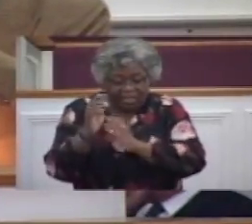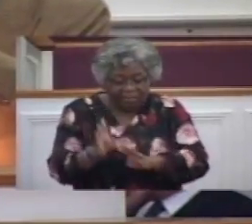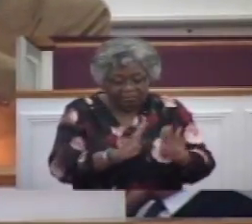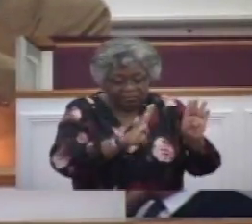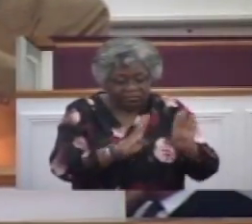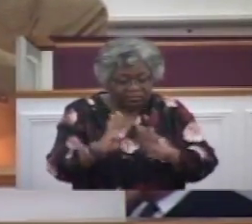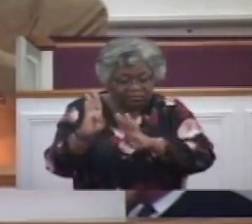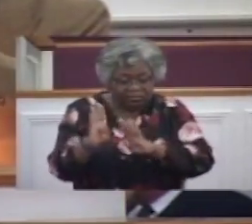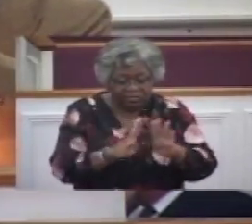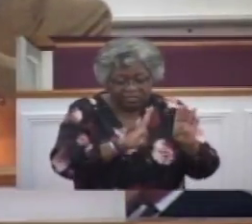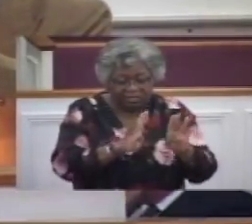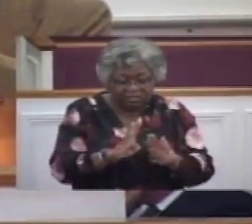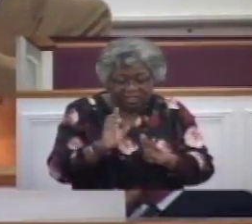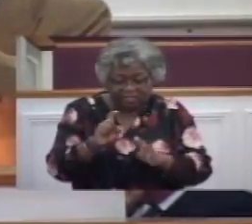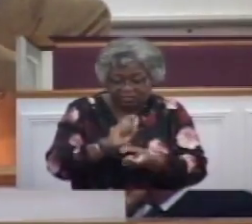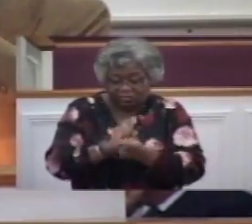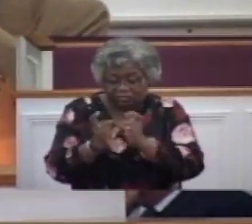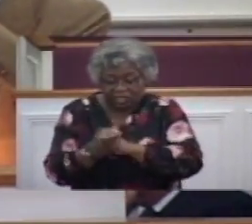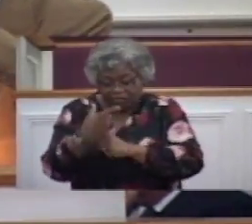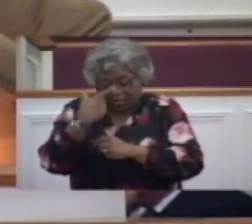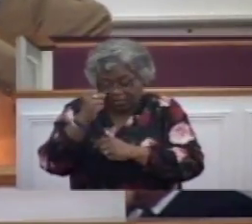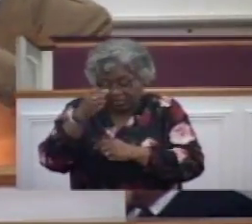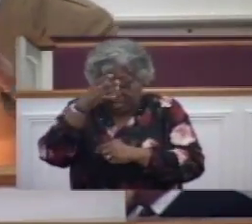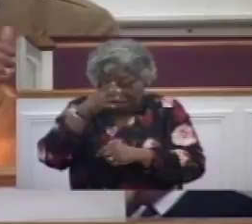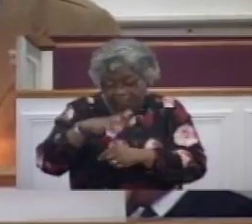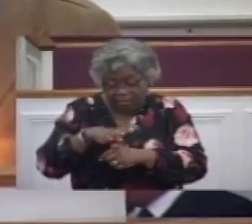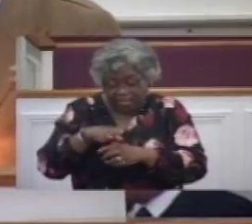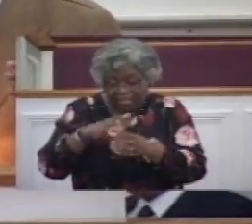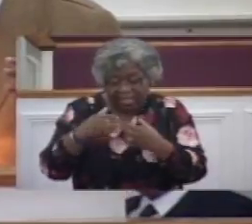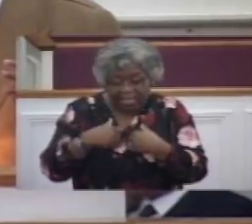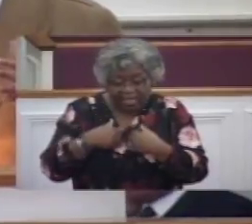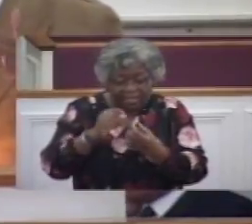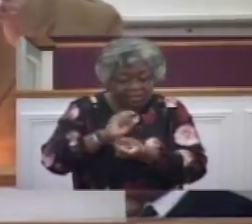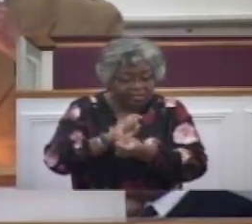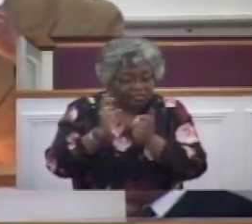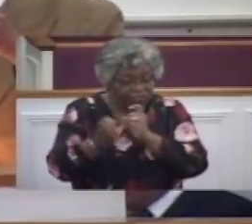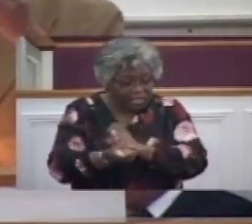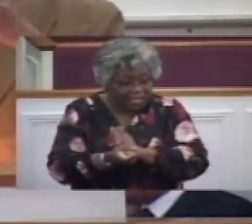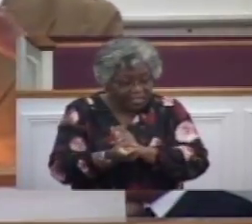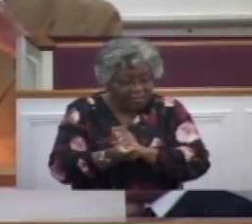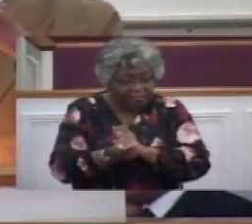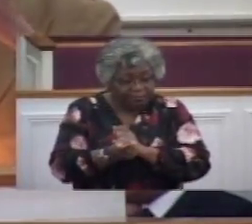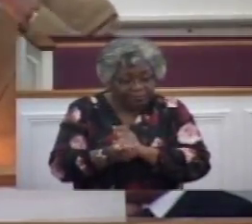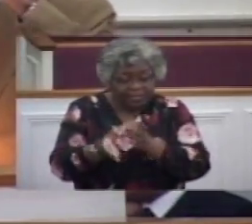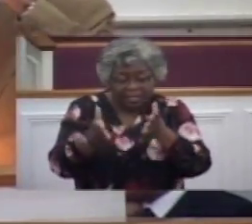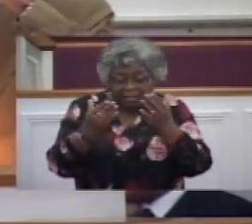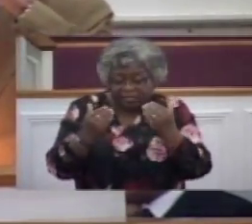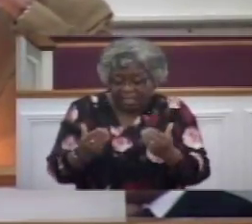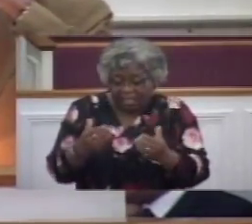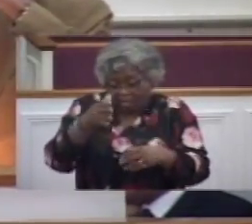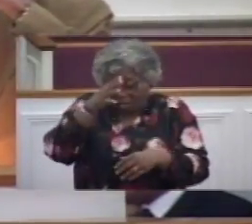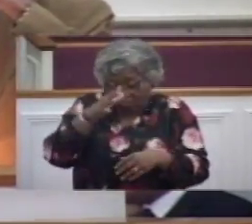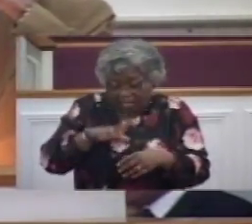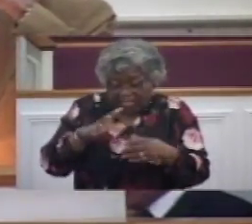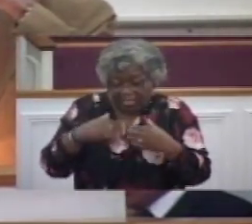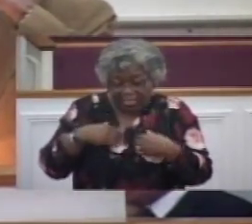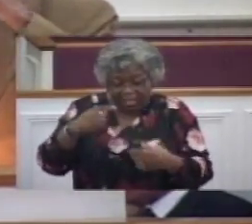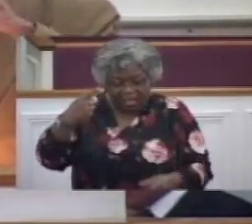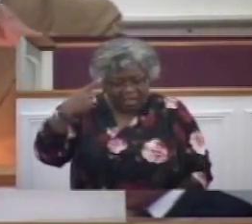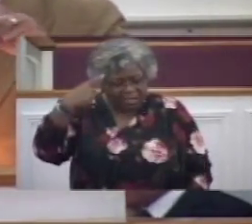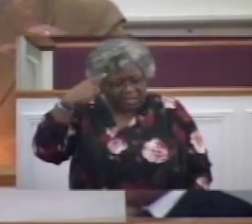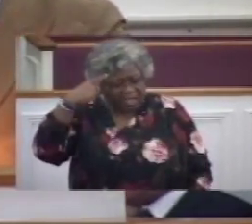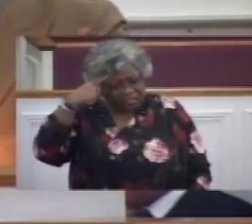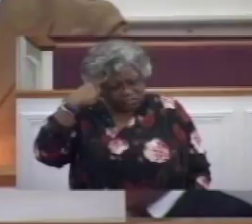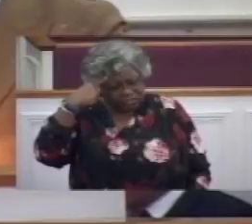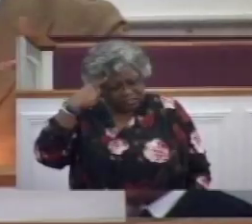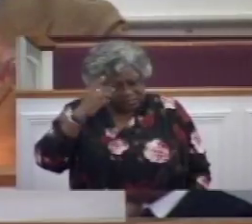his dealings, he had to change it because man had changed. Man now had a conscience,